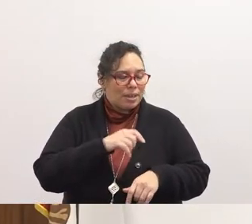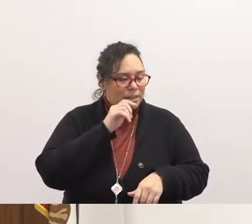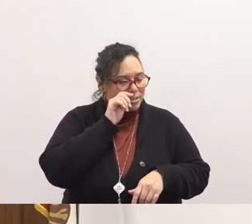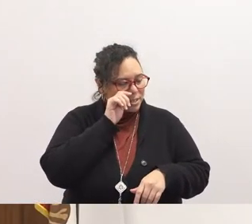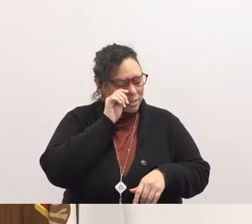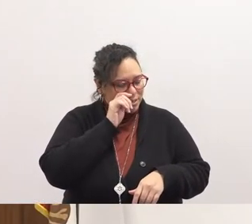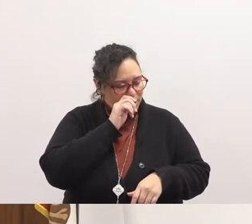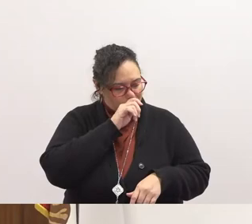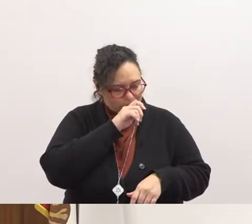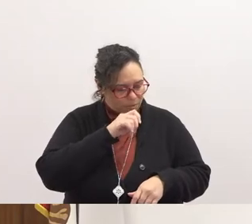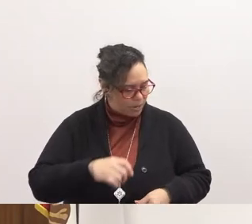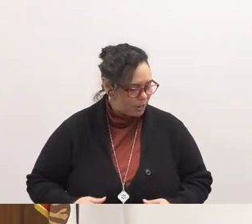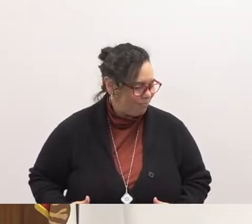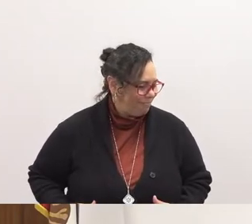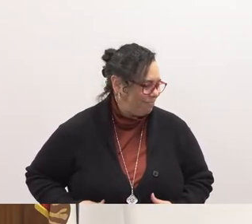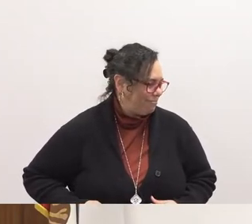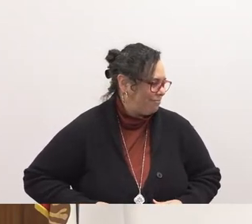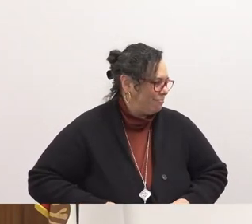Thank you.